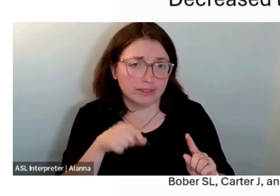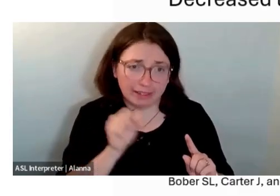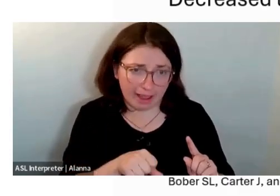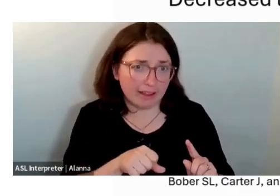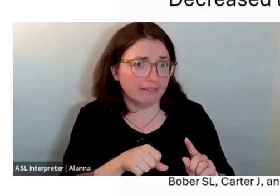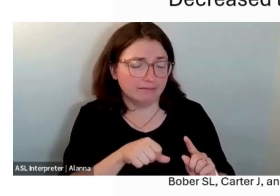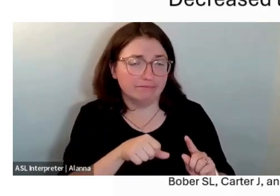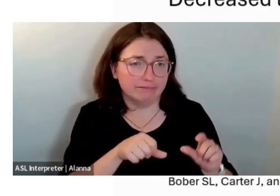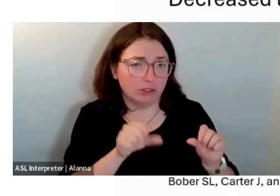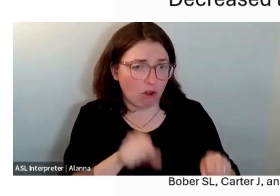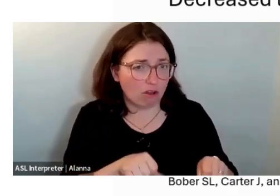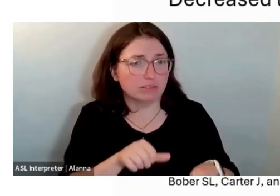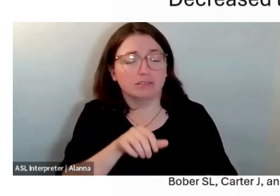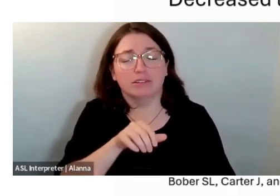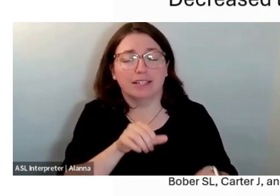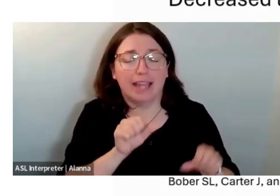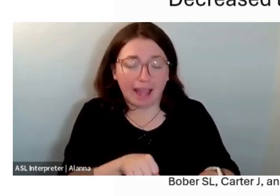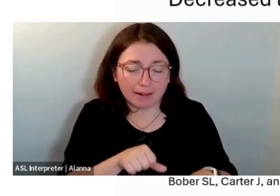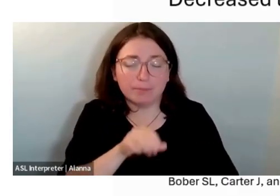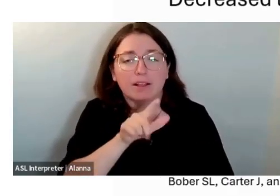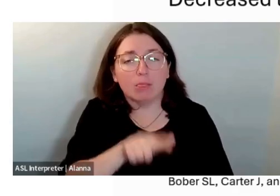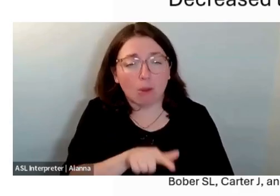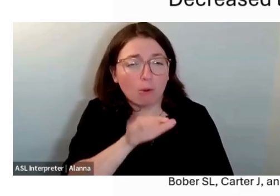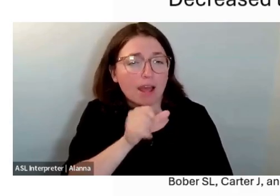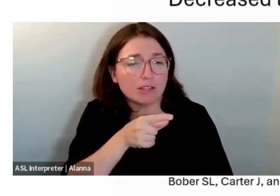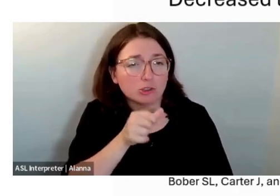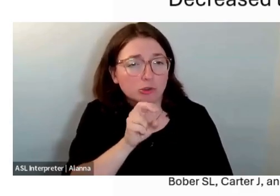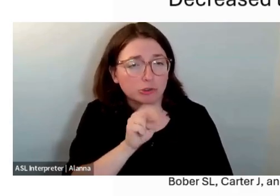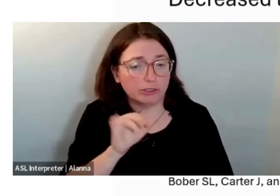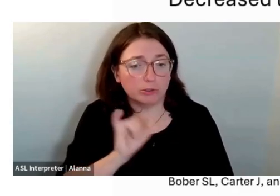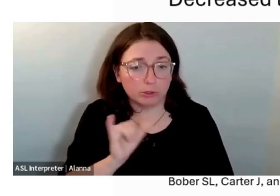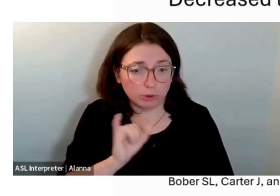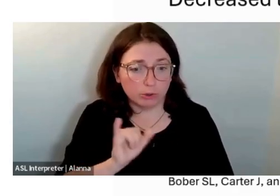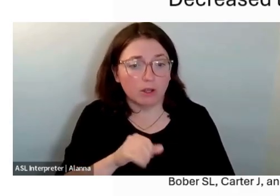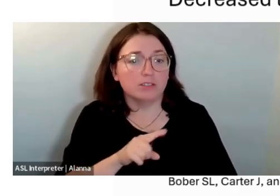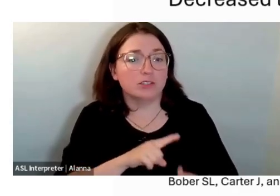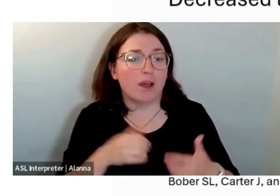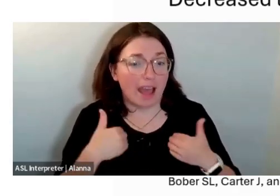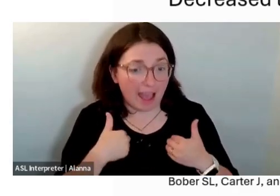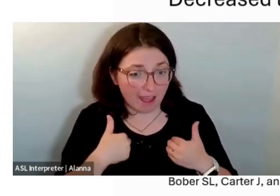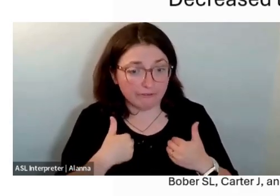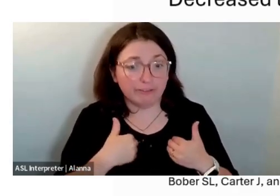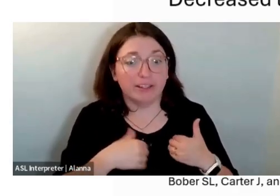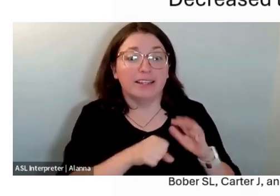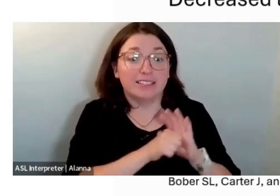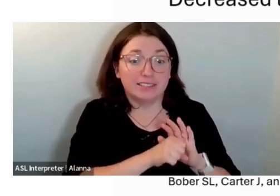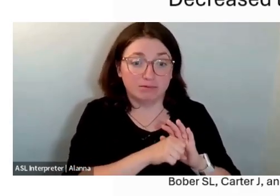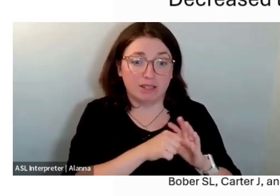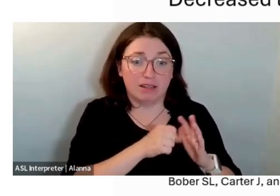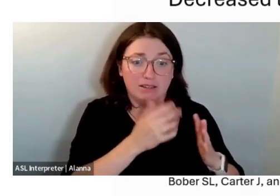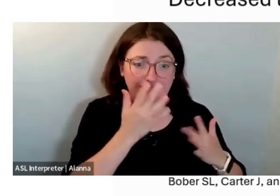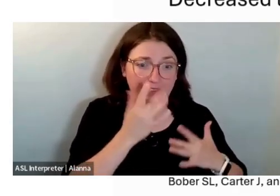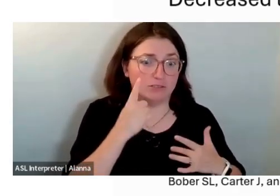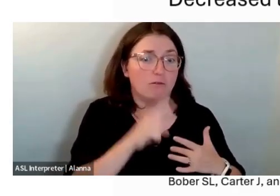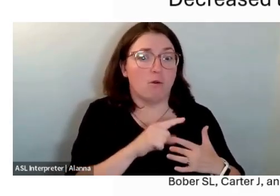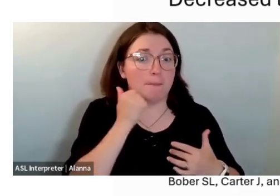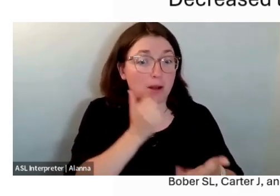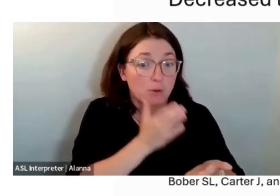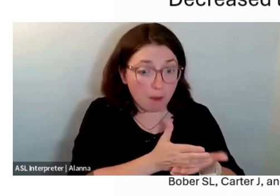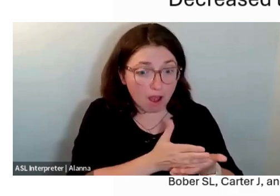of menopause, genitourinary syndrome of lactation, and genitourinary syndrome of hormone